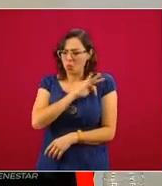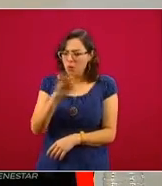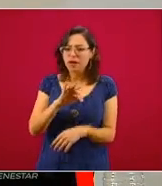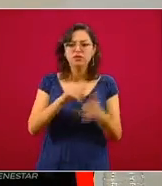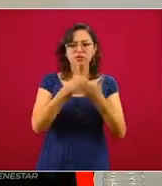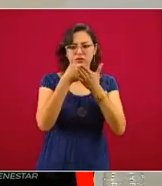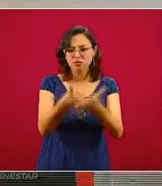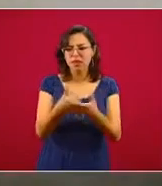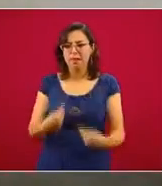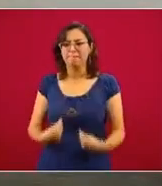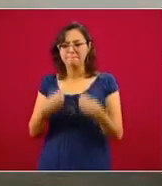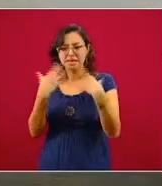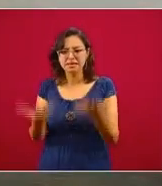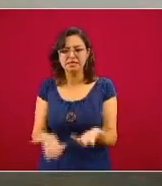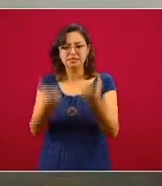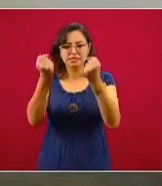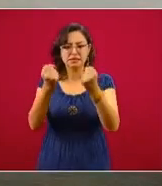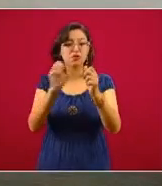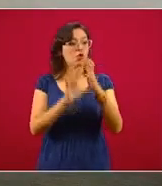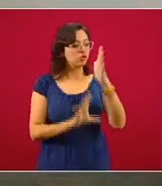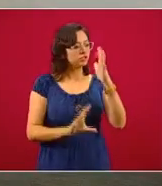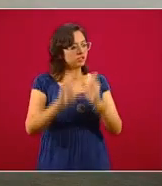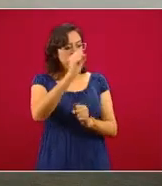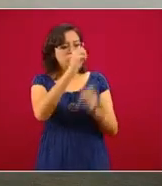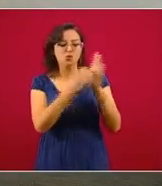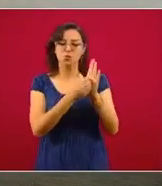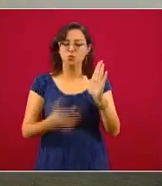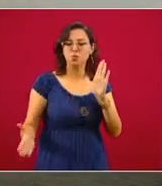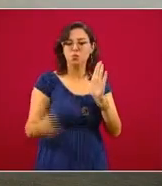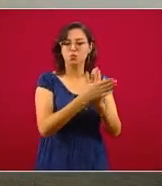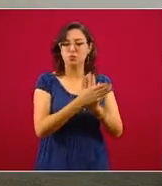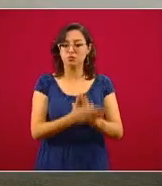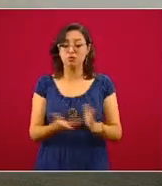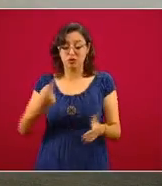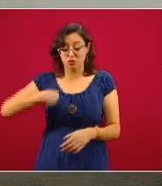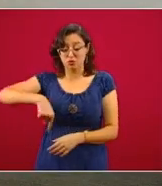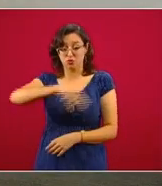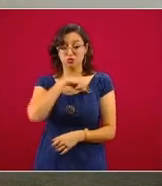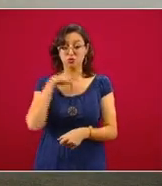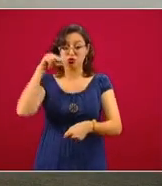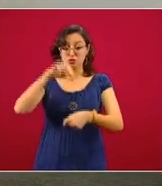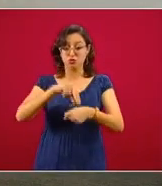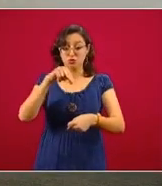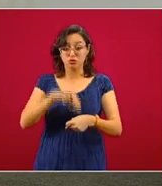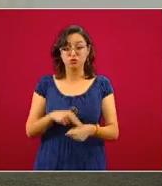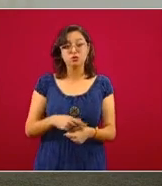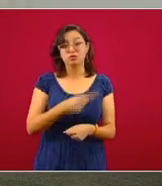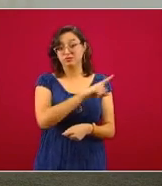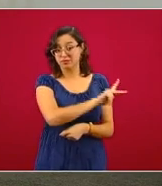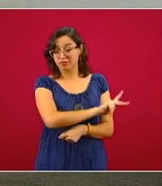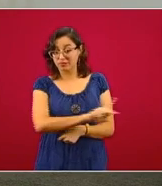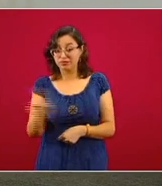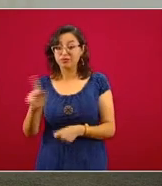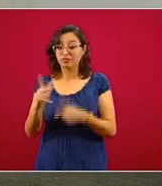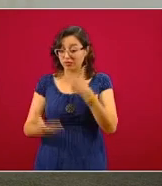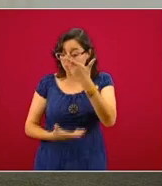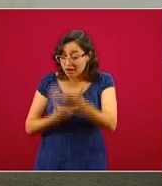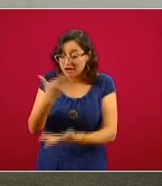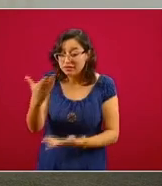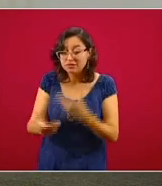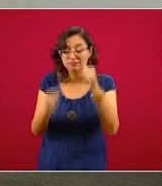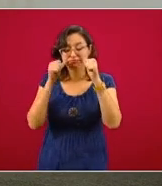of saving people's lives, it's because the Constitution says it. It's because the Hippocratic Oath says it.